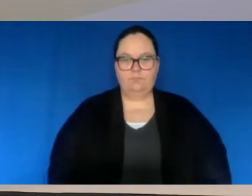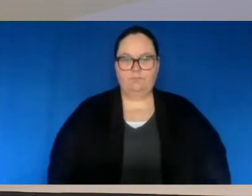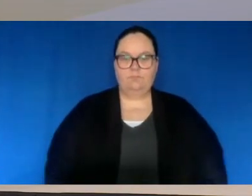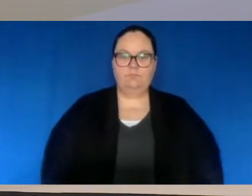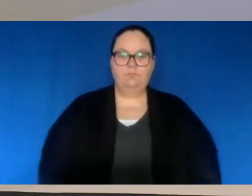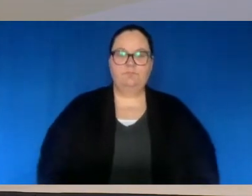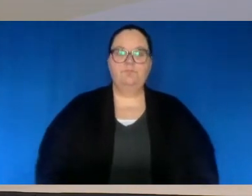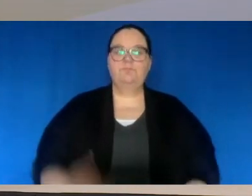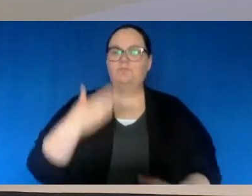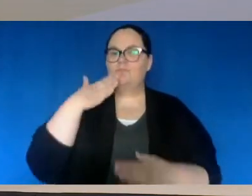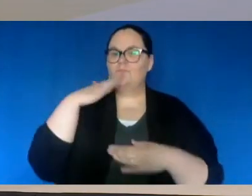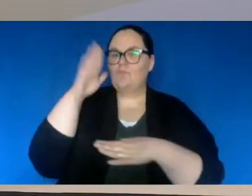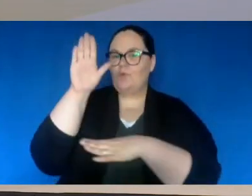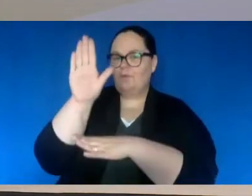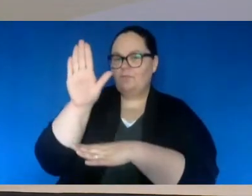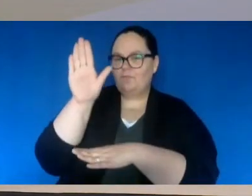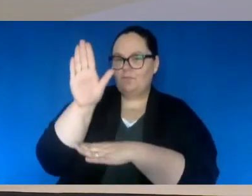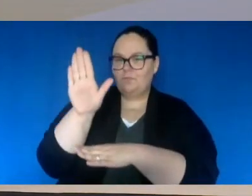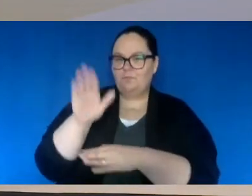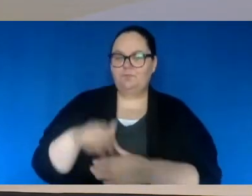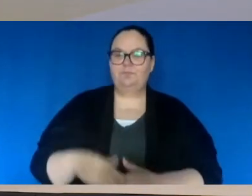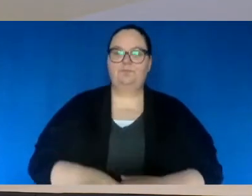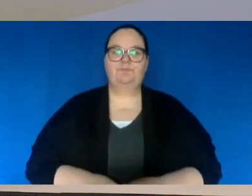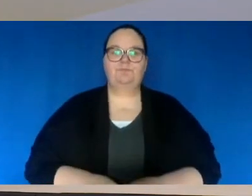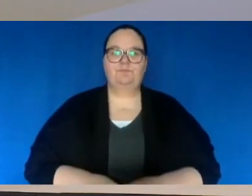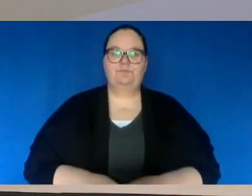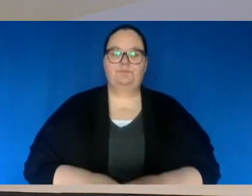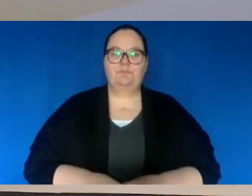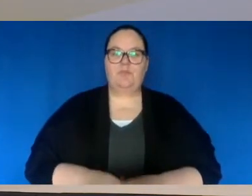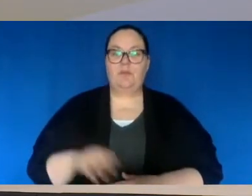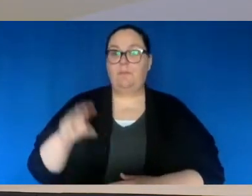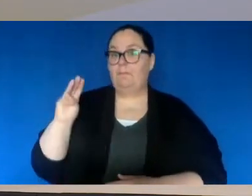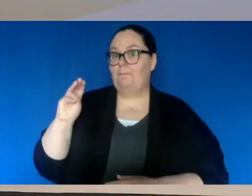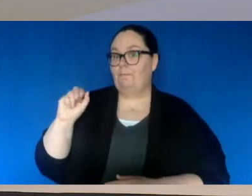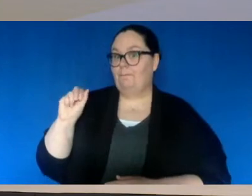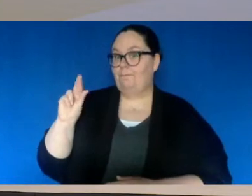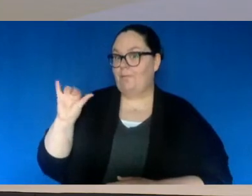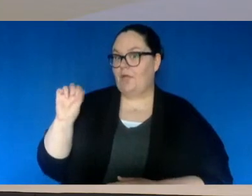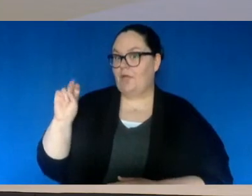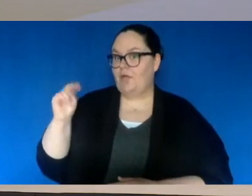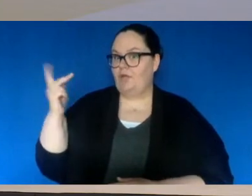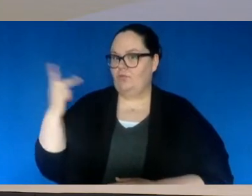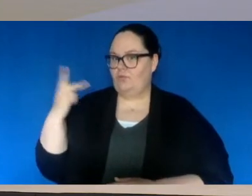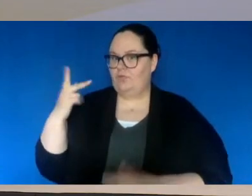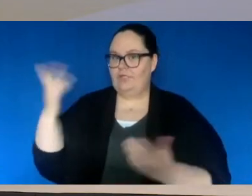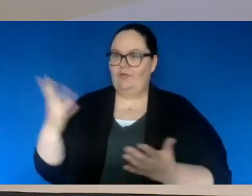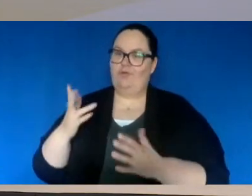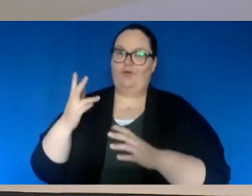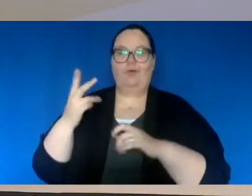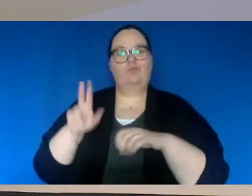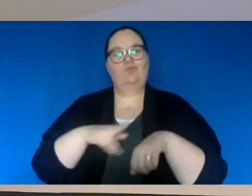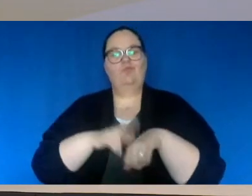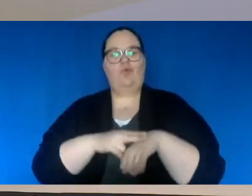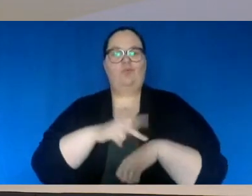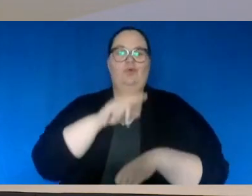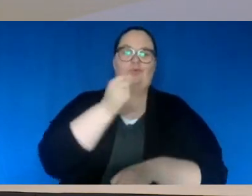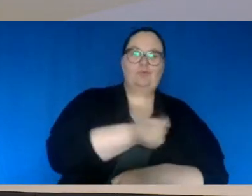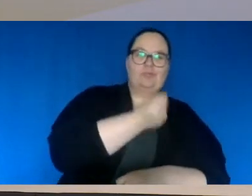Good afternoon. We are here, Marion and I, to do our regular Tuesday briefing on a